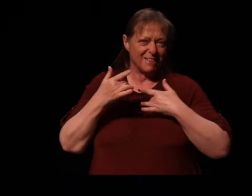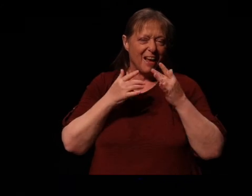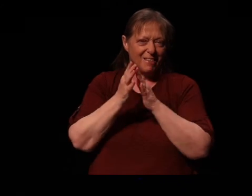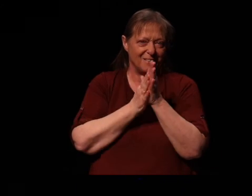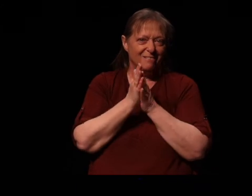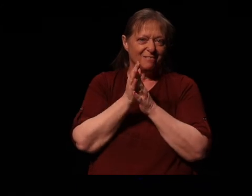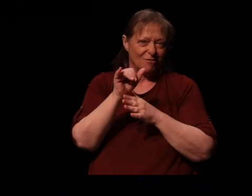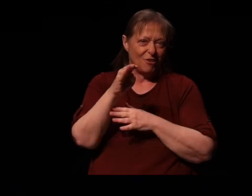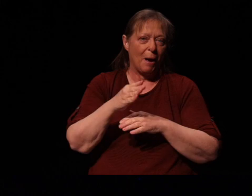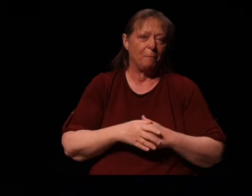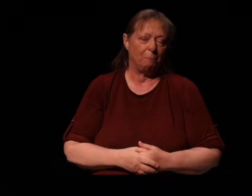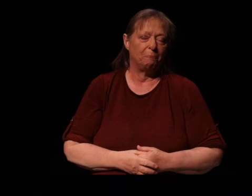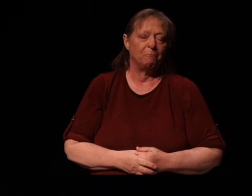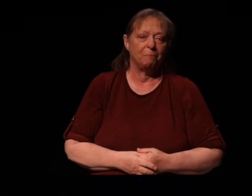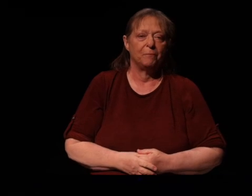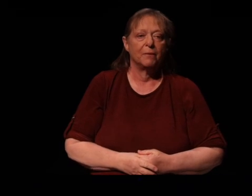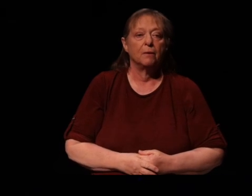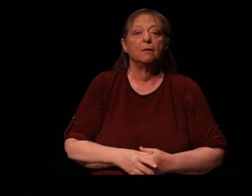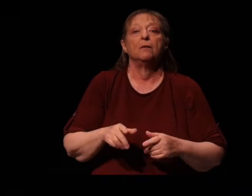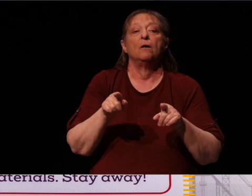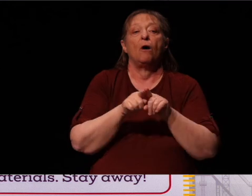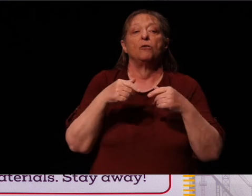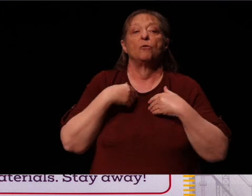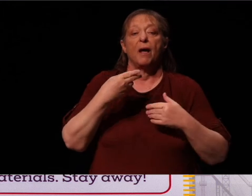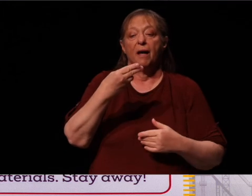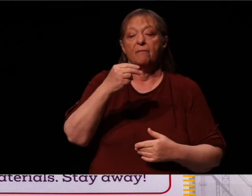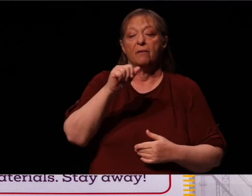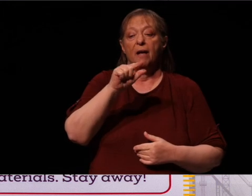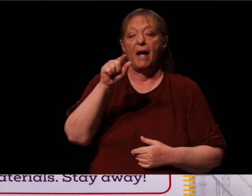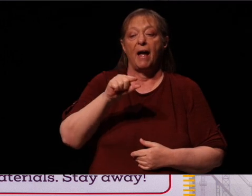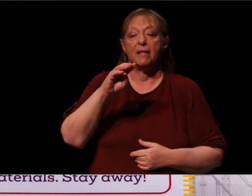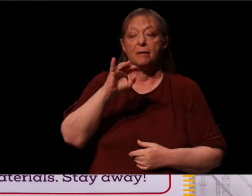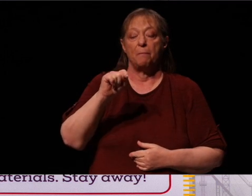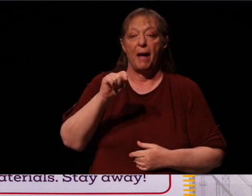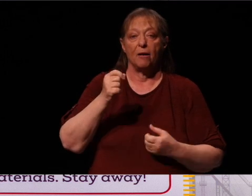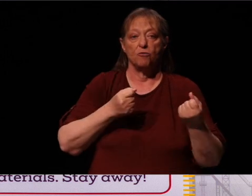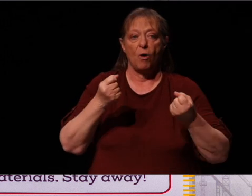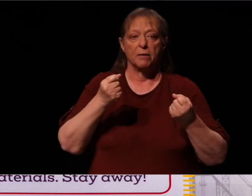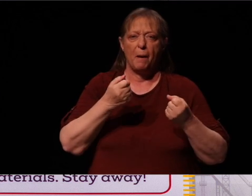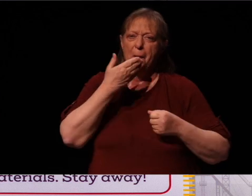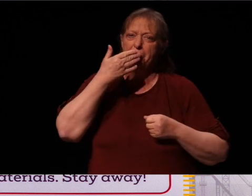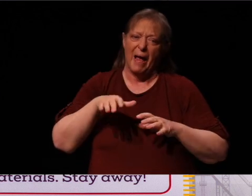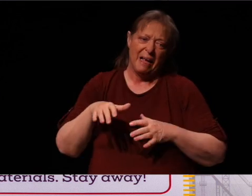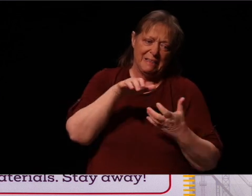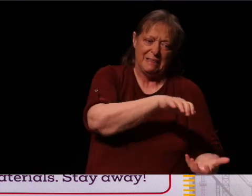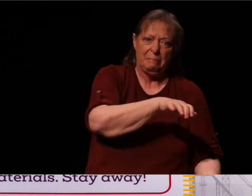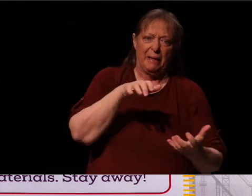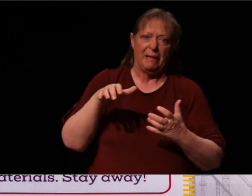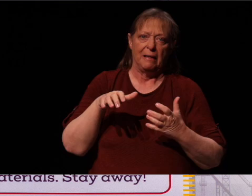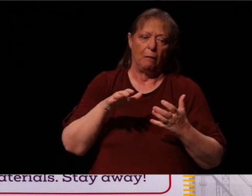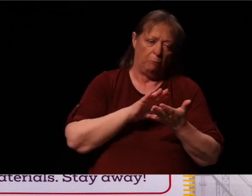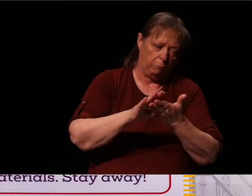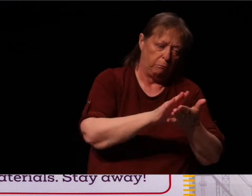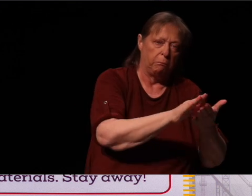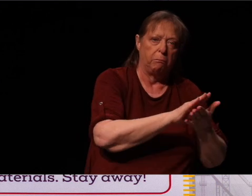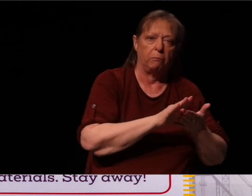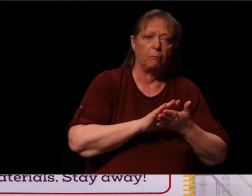a very exciting job to have. Then you have hazmat trucks. They clean up bad